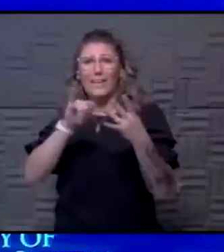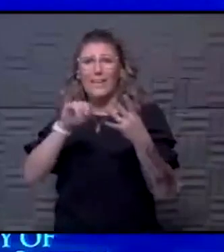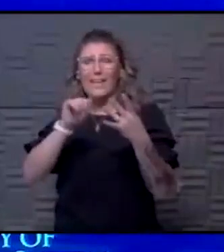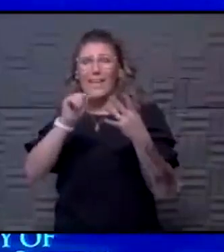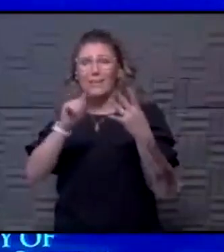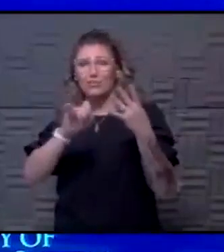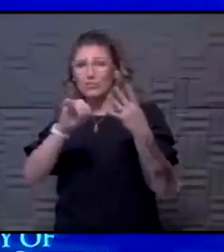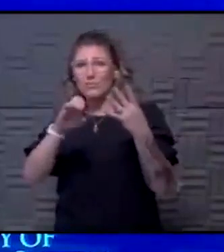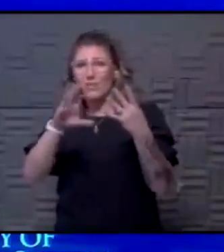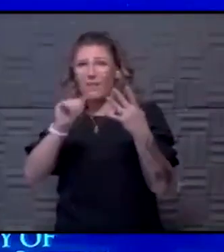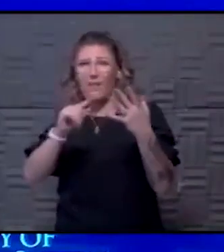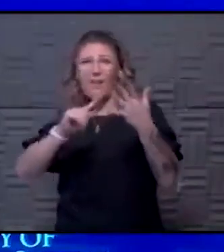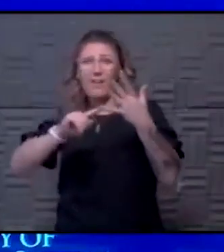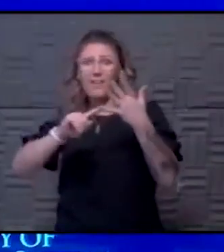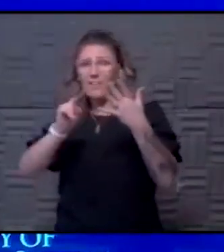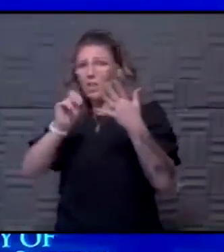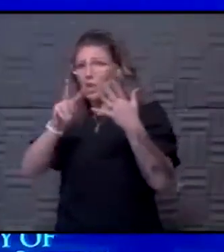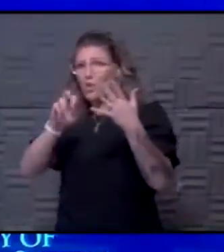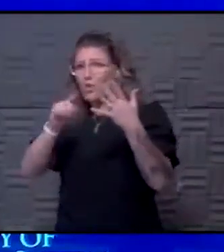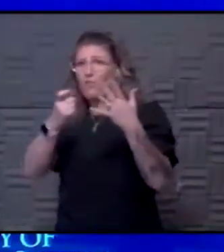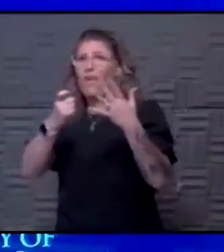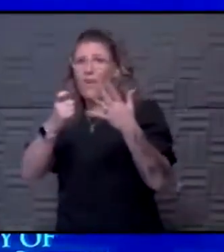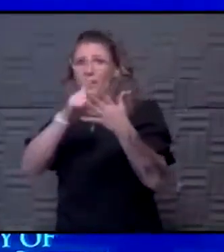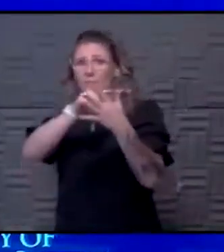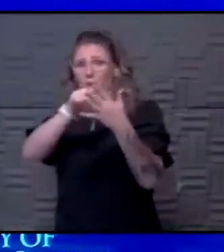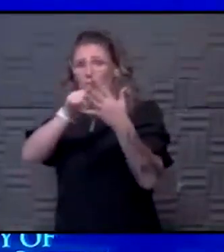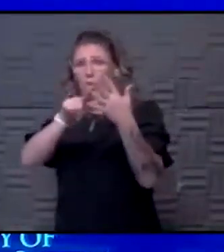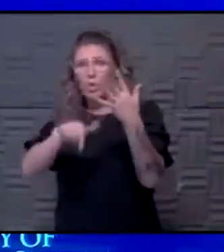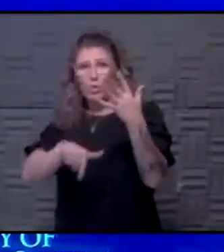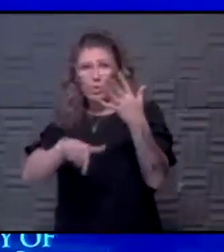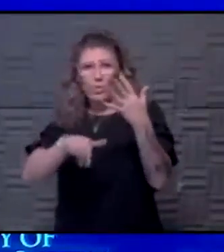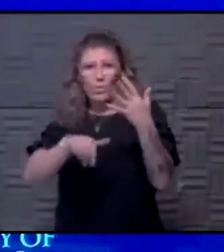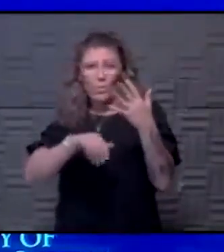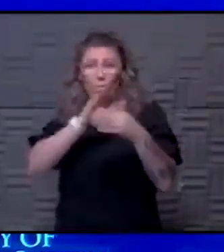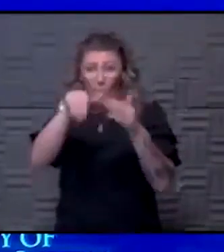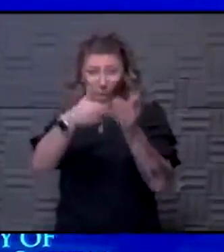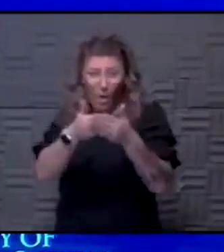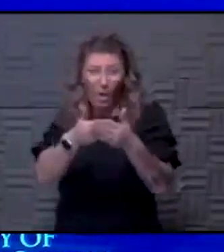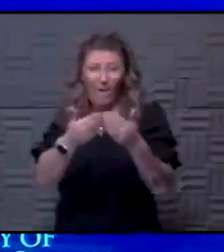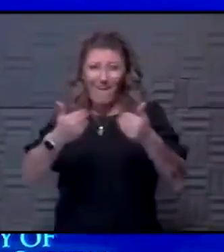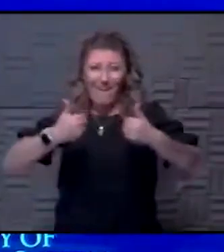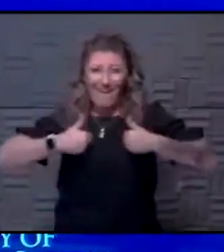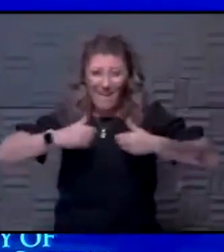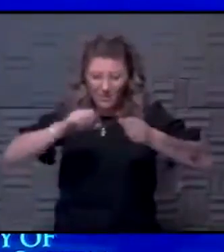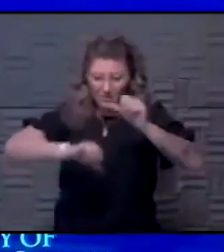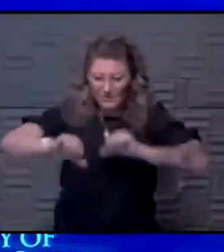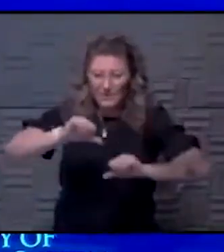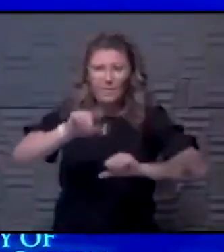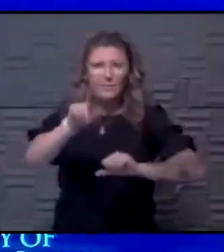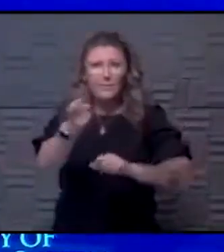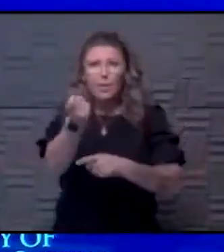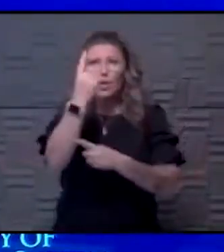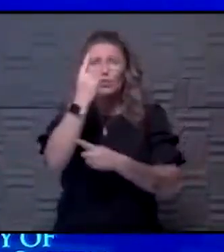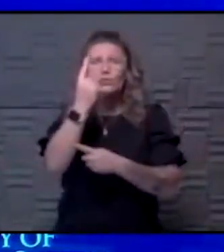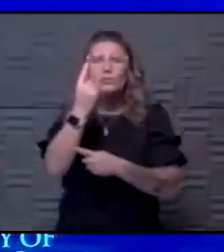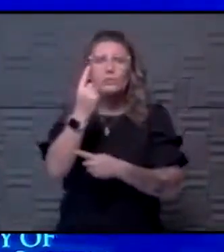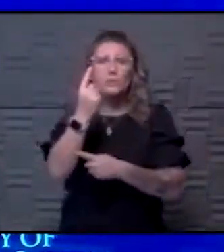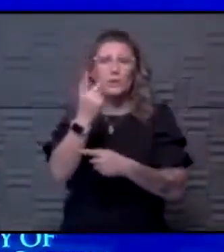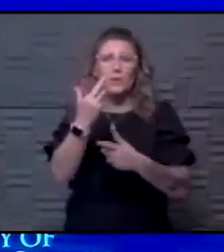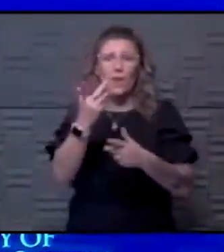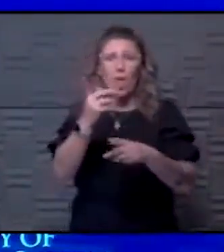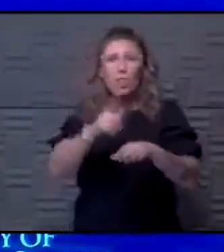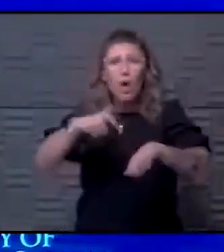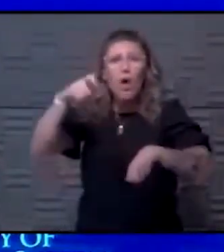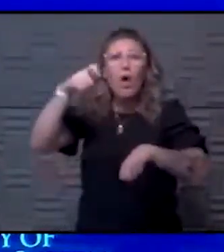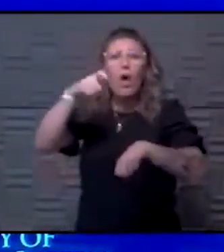old idea. So yeah, I think what you have to understand is that in science, it took a long time